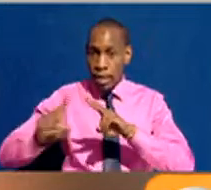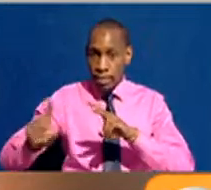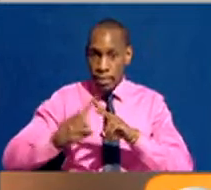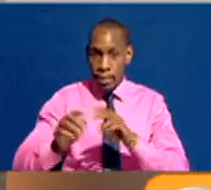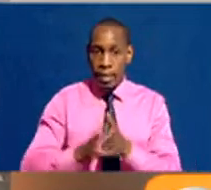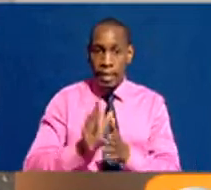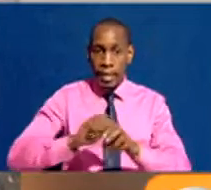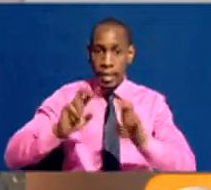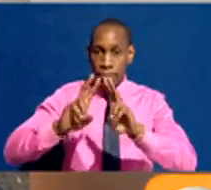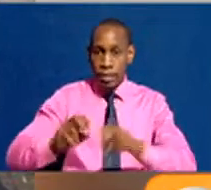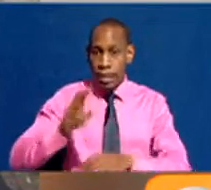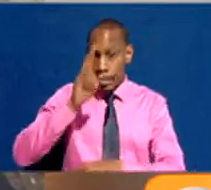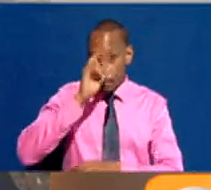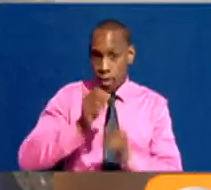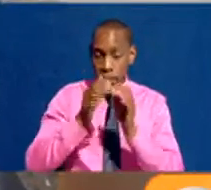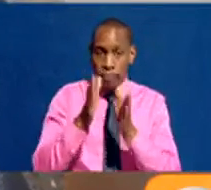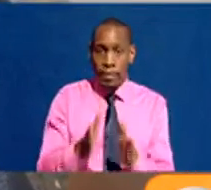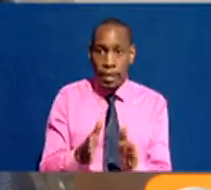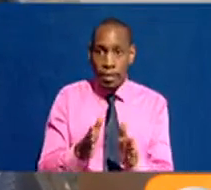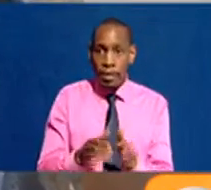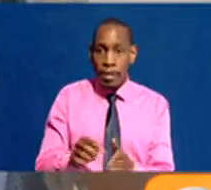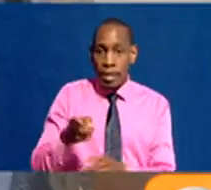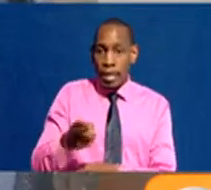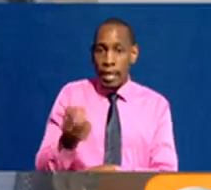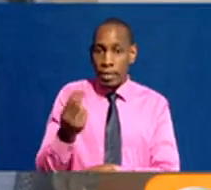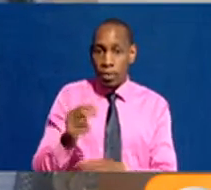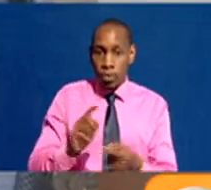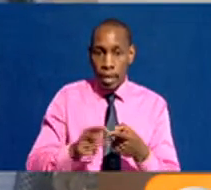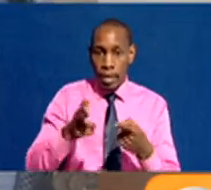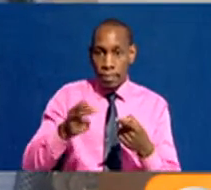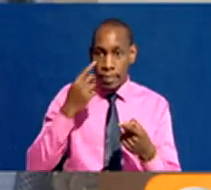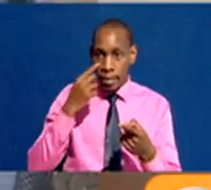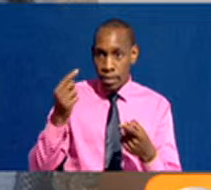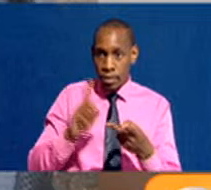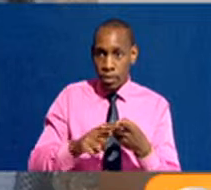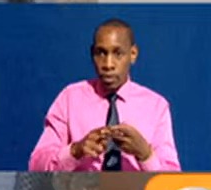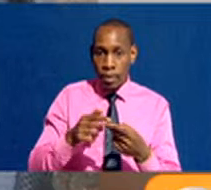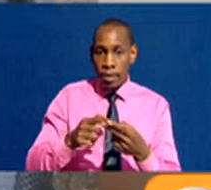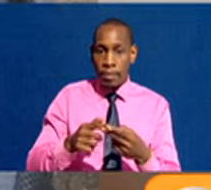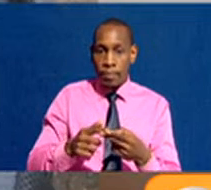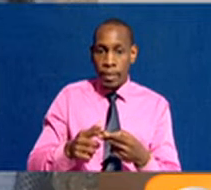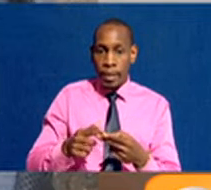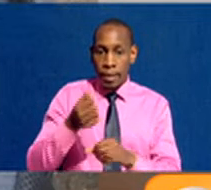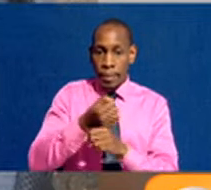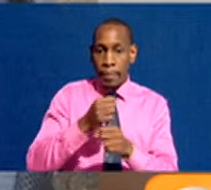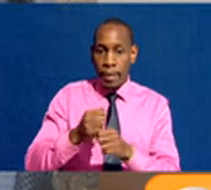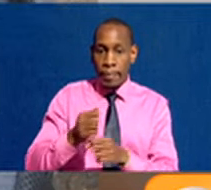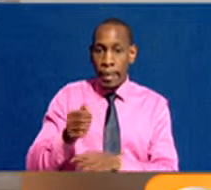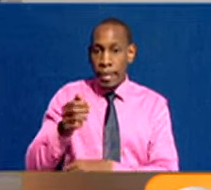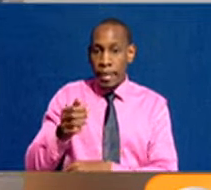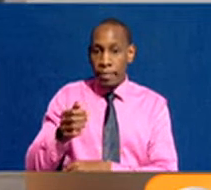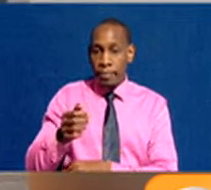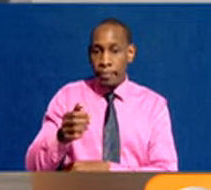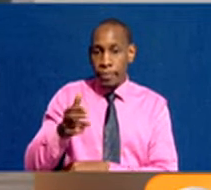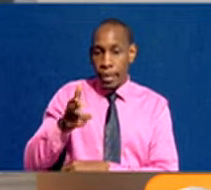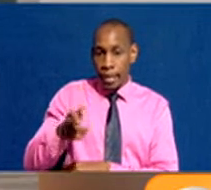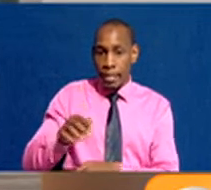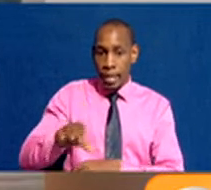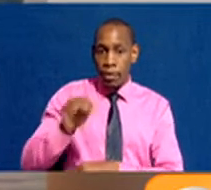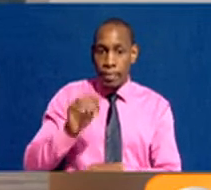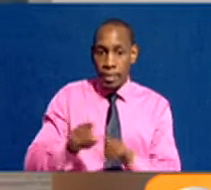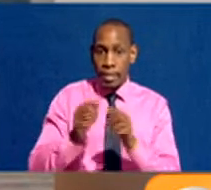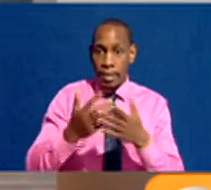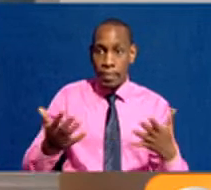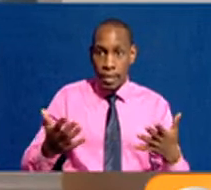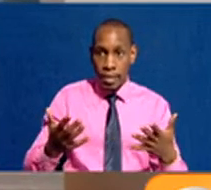During the raid by police officers, two guns, a pistol and a handmade gun were recovered. Also recovered are